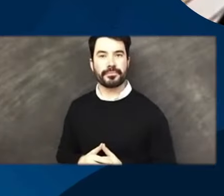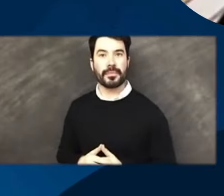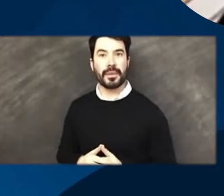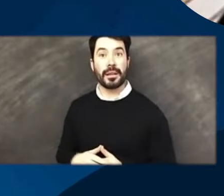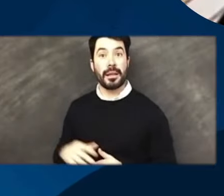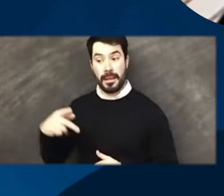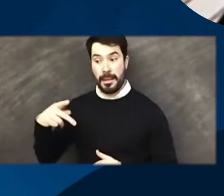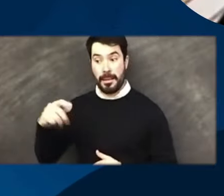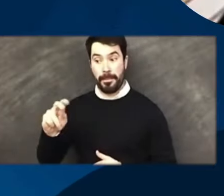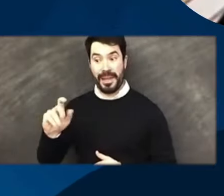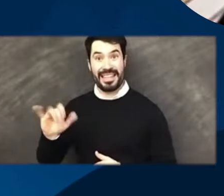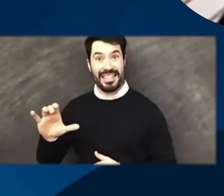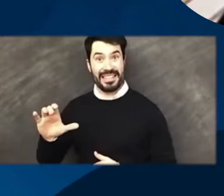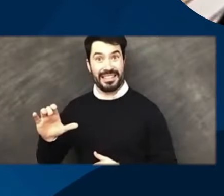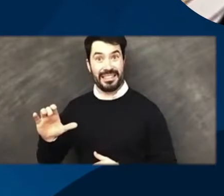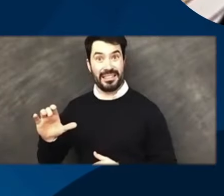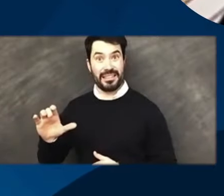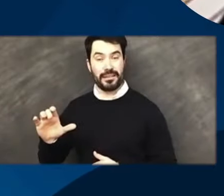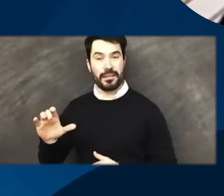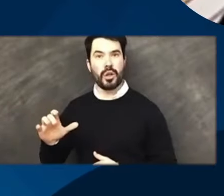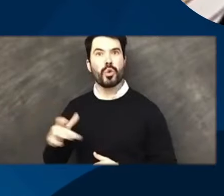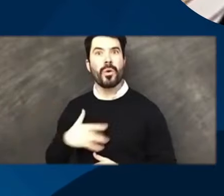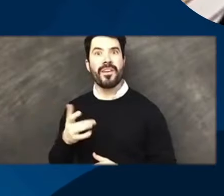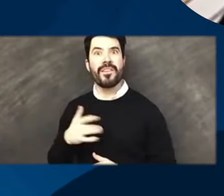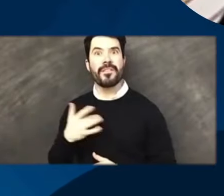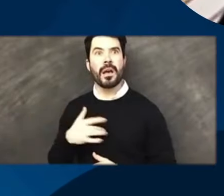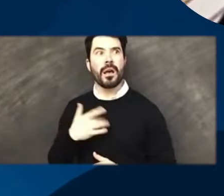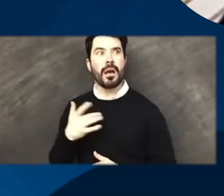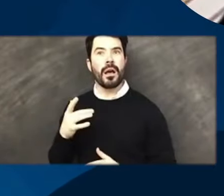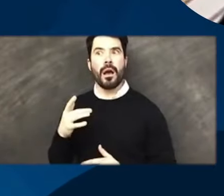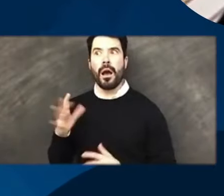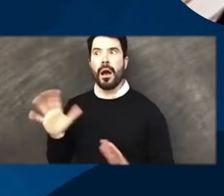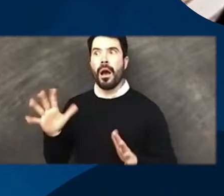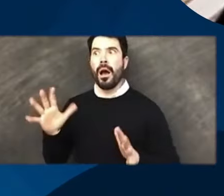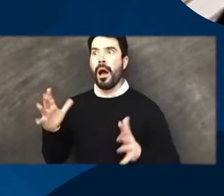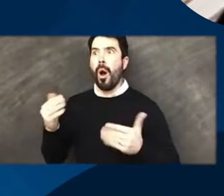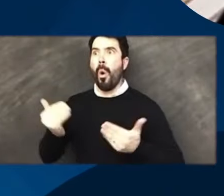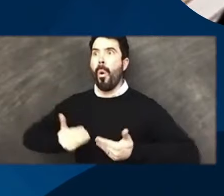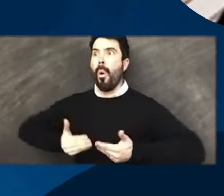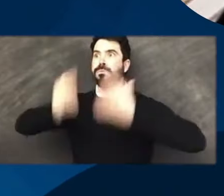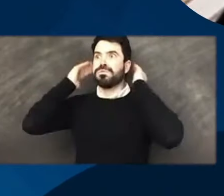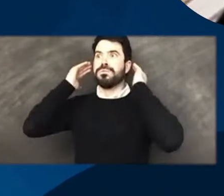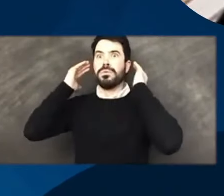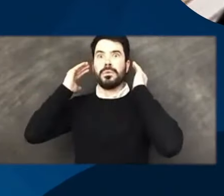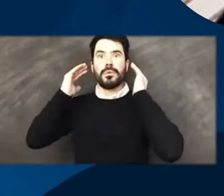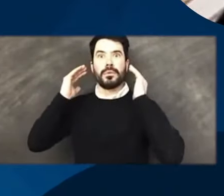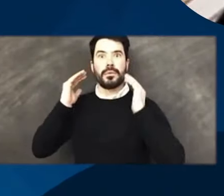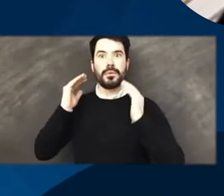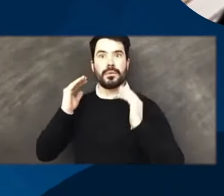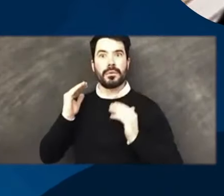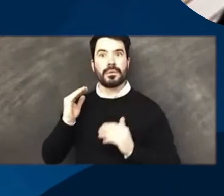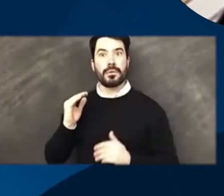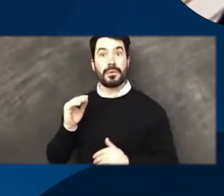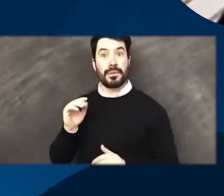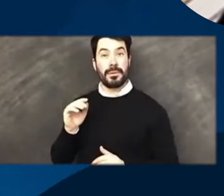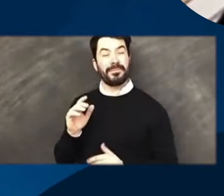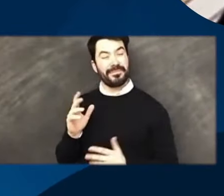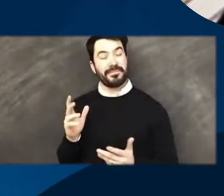this sense of impending doom, but I actually think that a lot of people who are having an